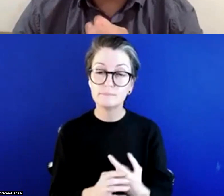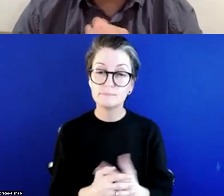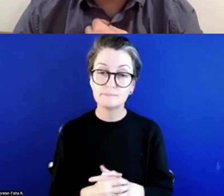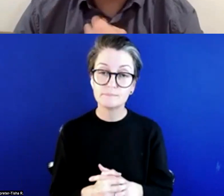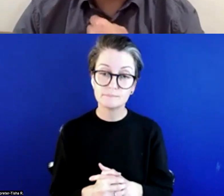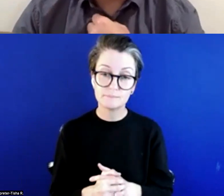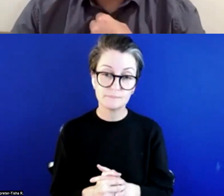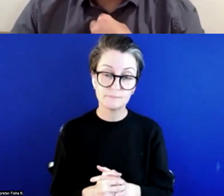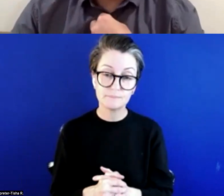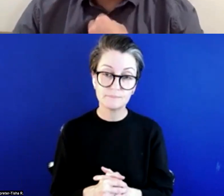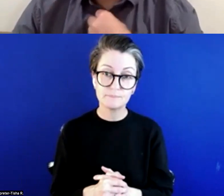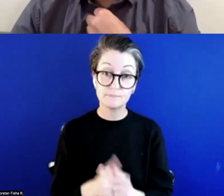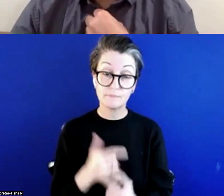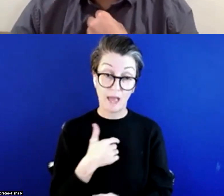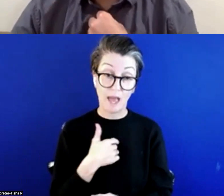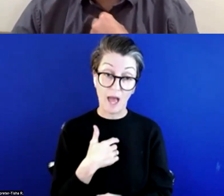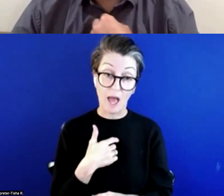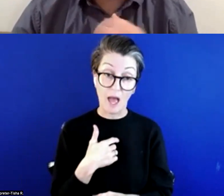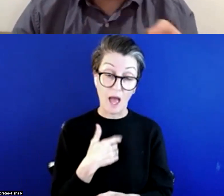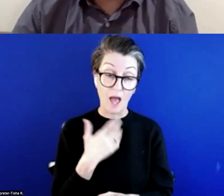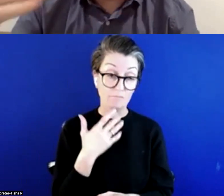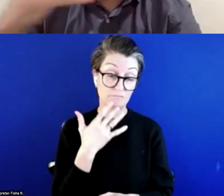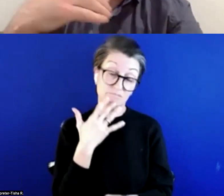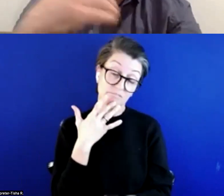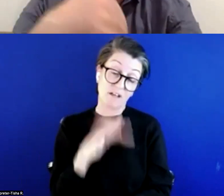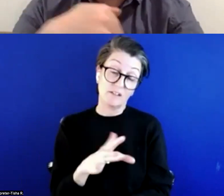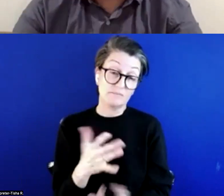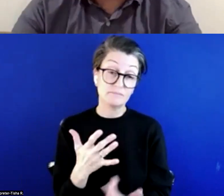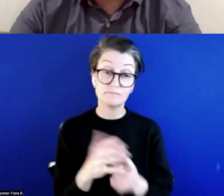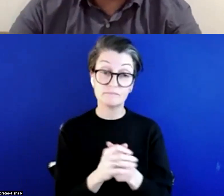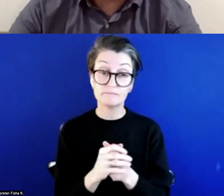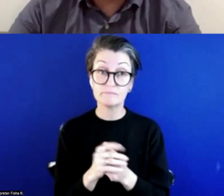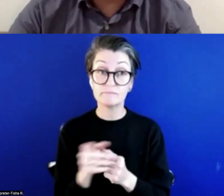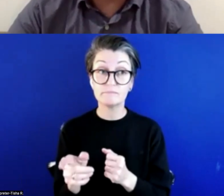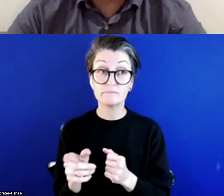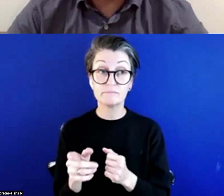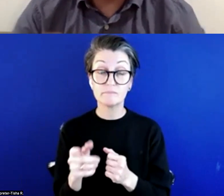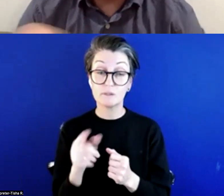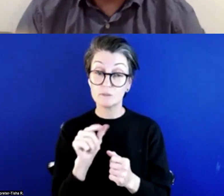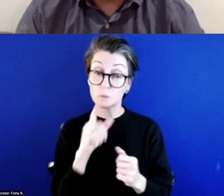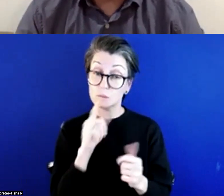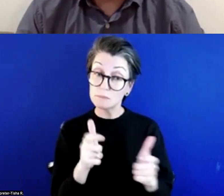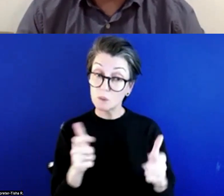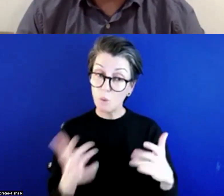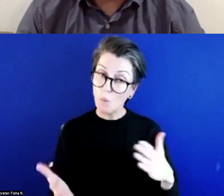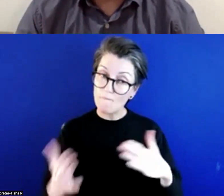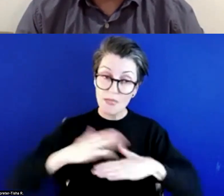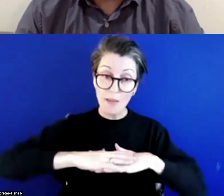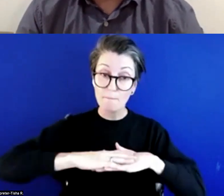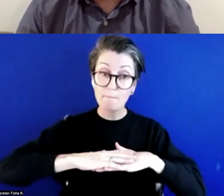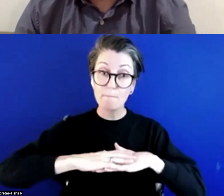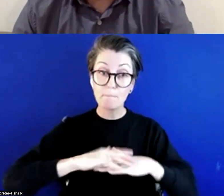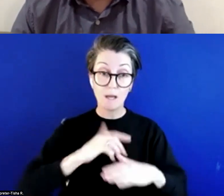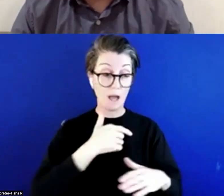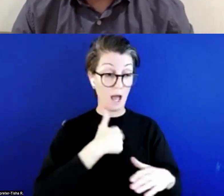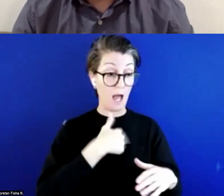I got somewhat lucky in my experience, in the fact that there was a pretty big overlap where I was still in